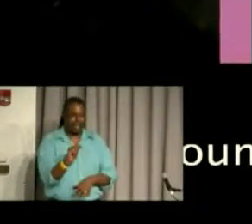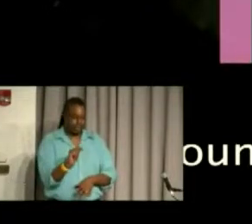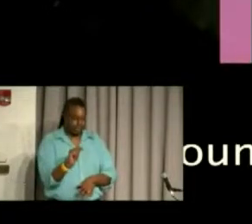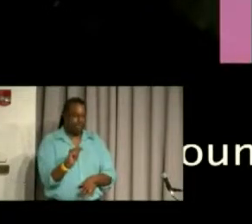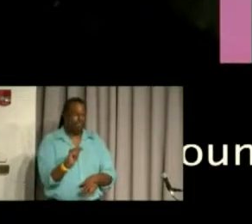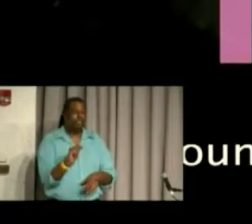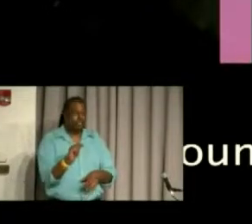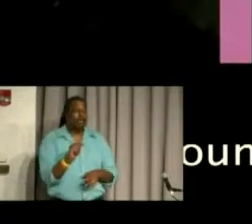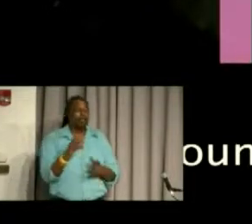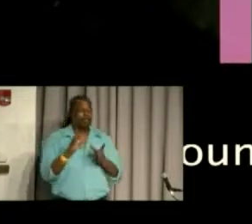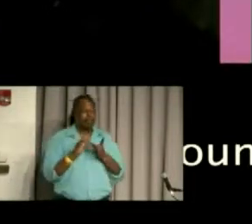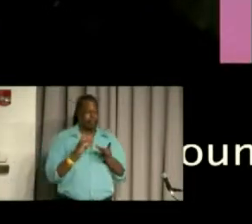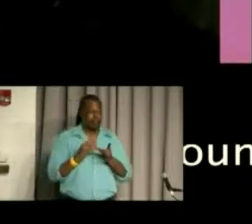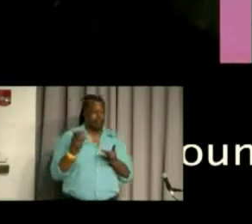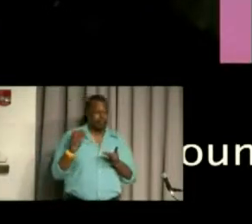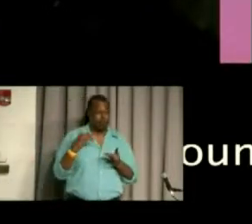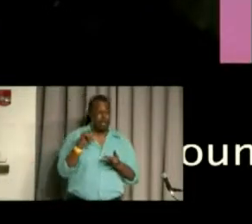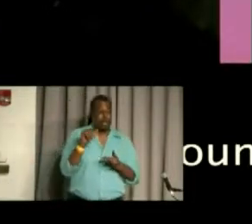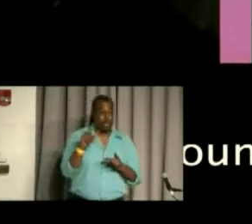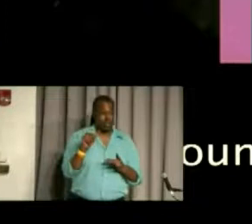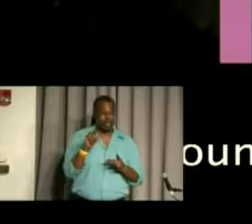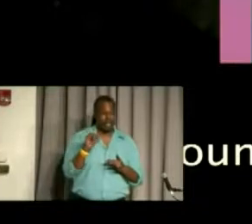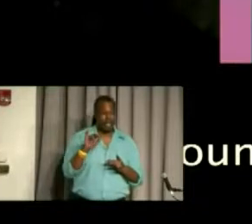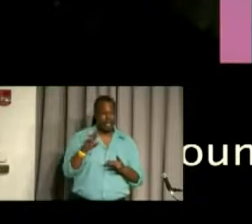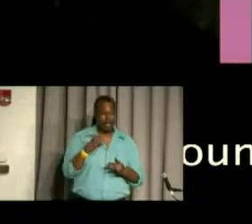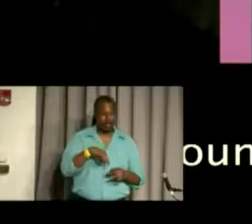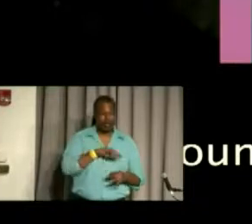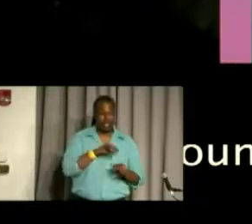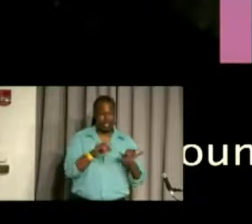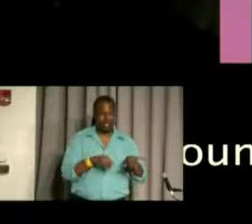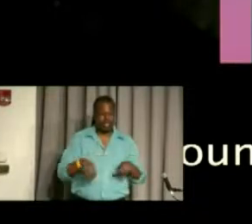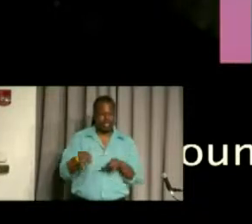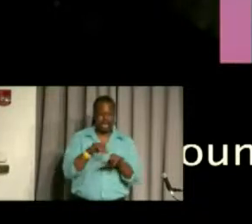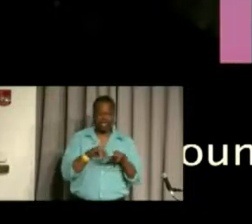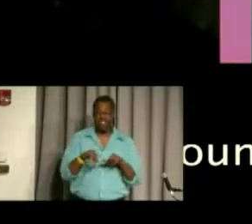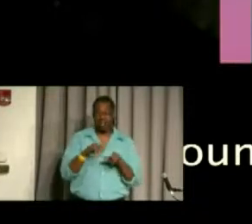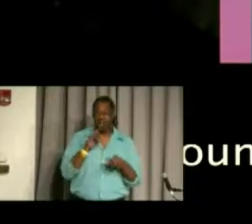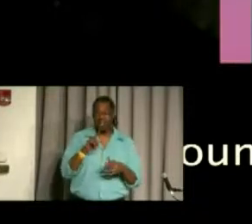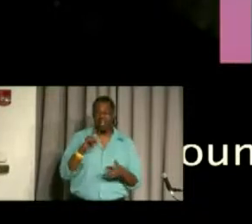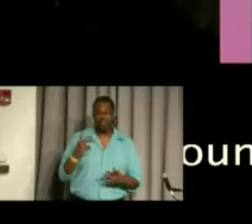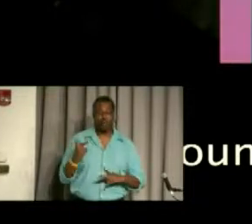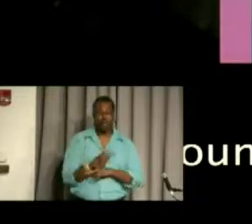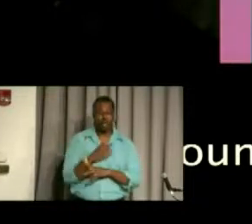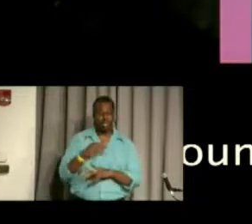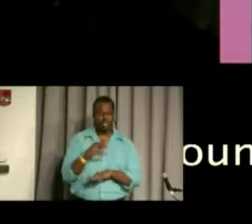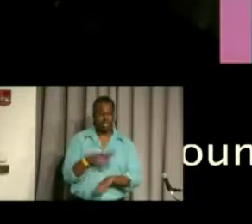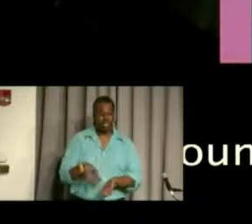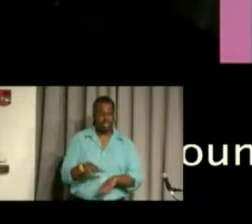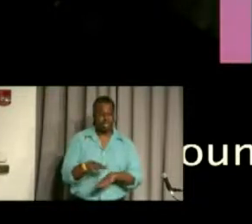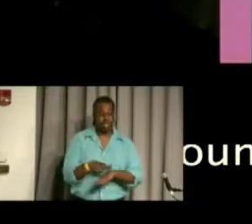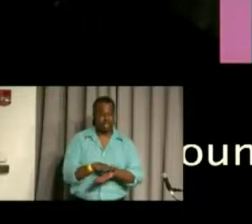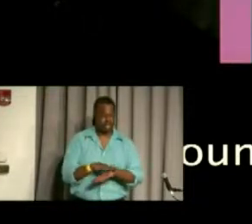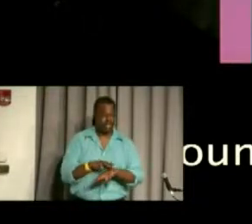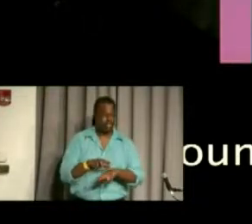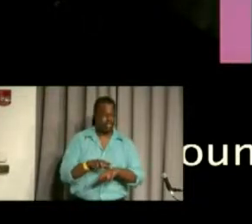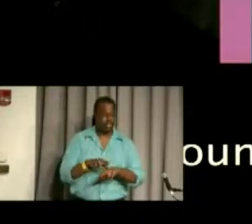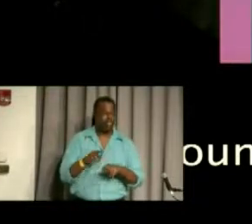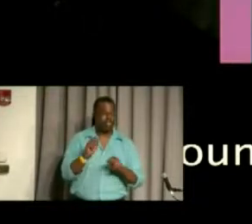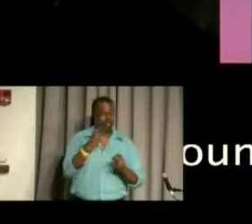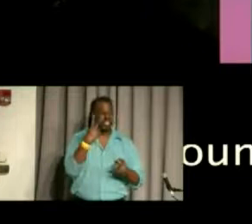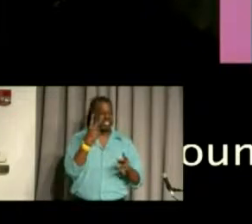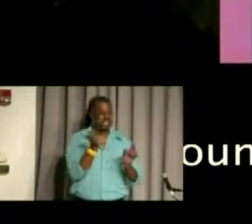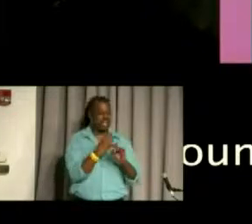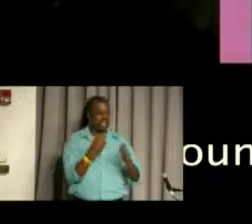earlier that Louisiana's air quality standards are among the lowest in the nation, we can sort of see that visualized